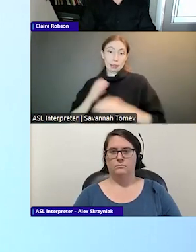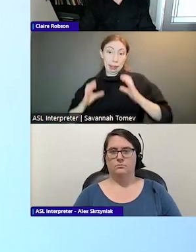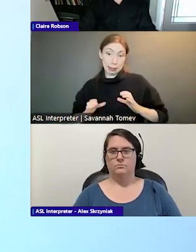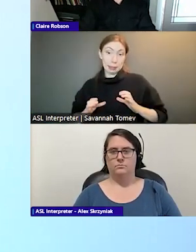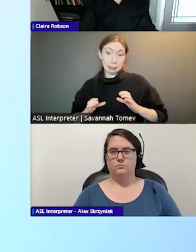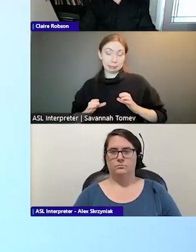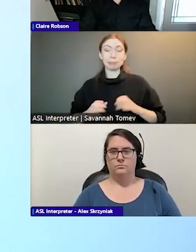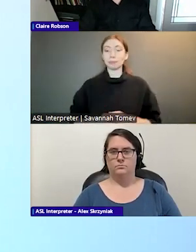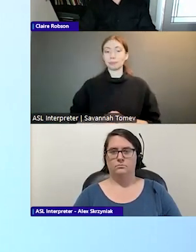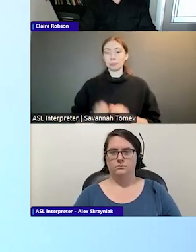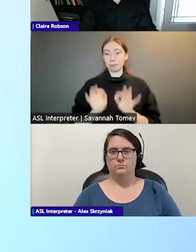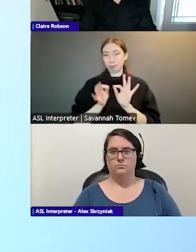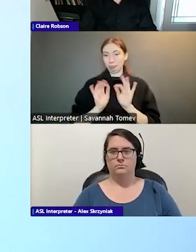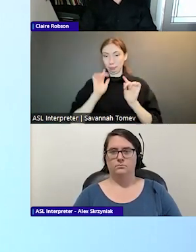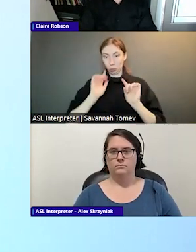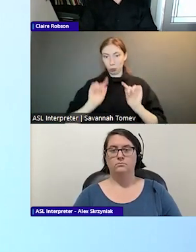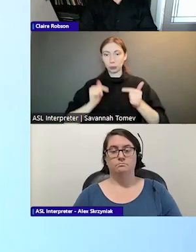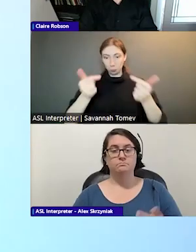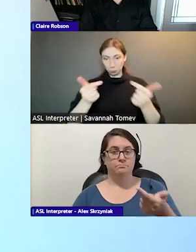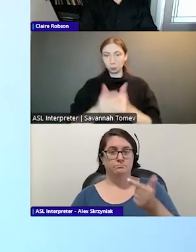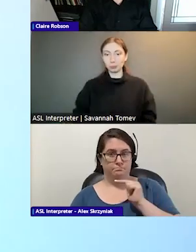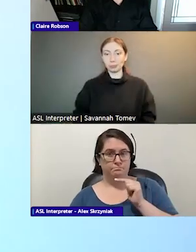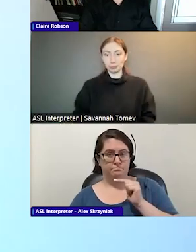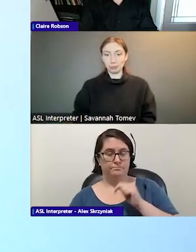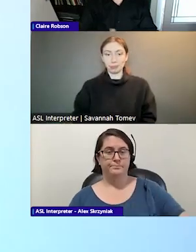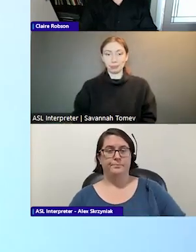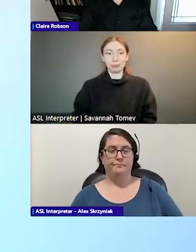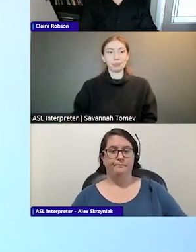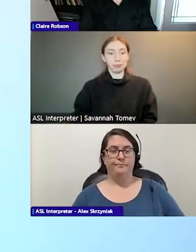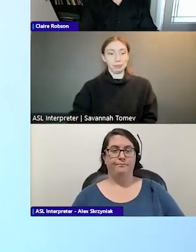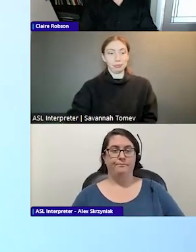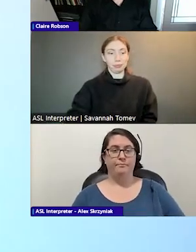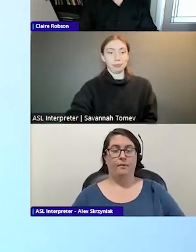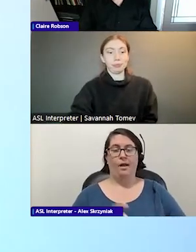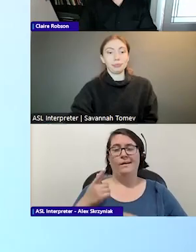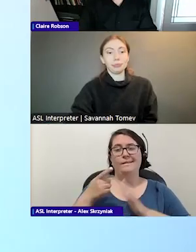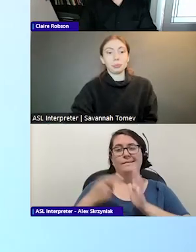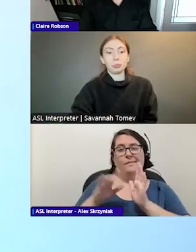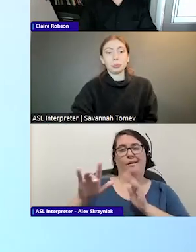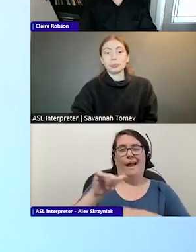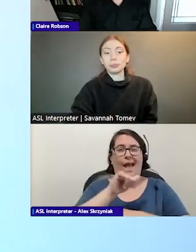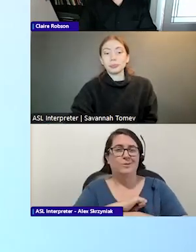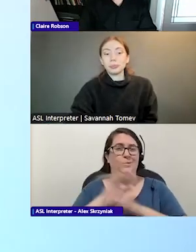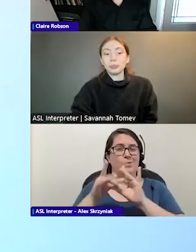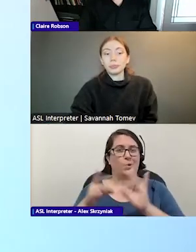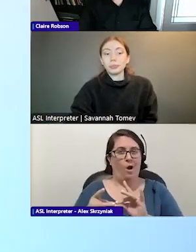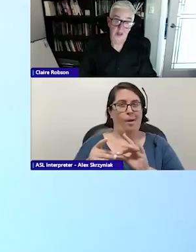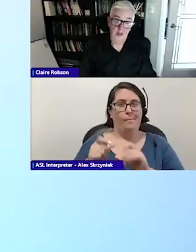Unchecked homophobic attitudes and comments was a big one, and I'll return to this in the next slide.